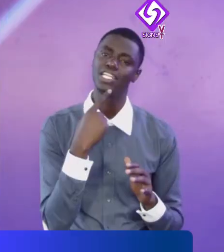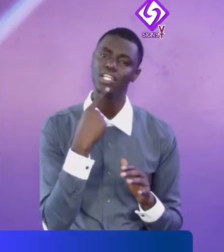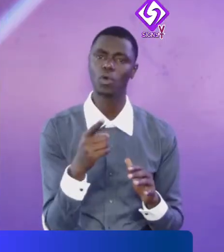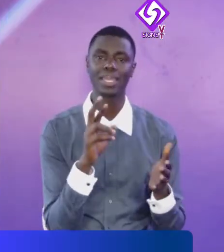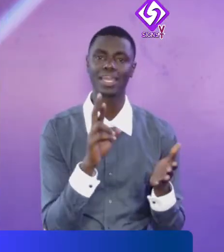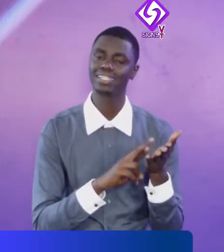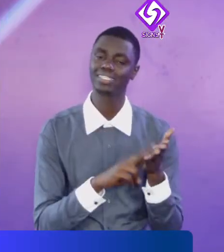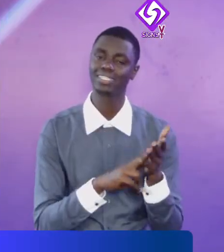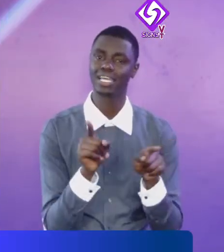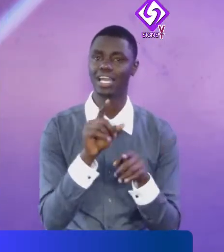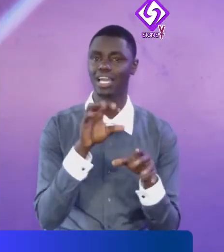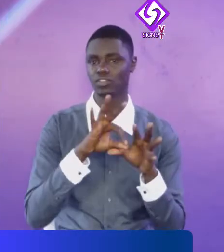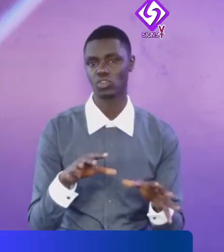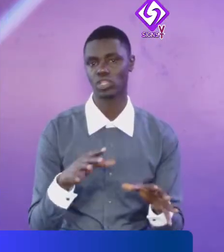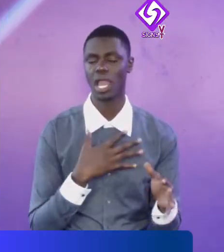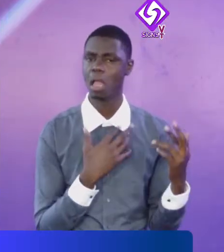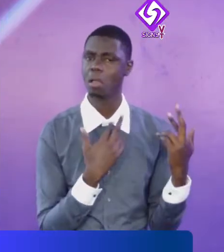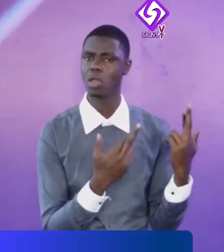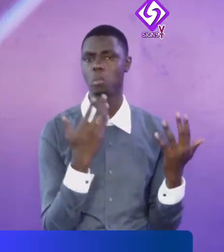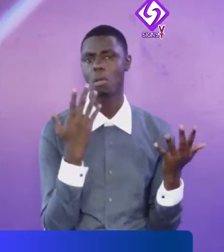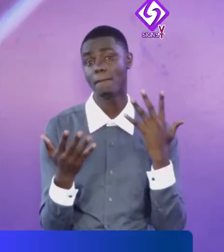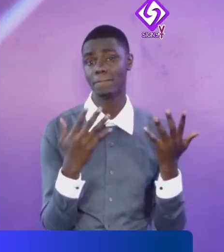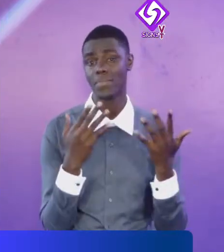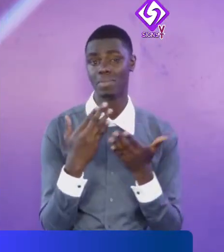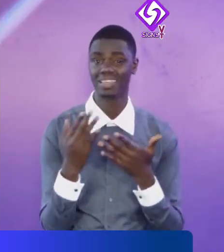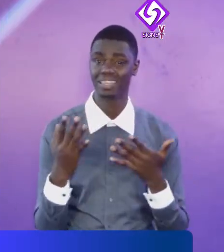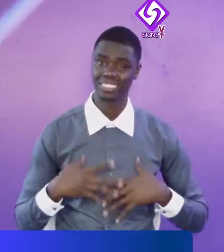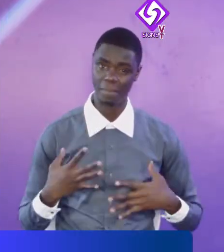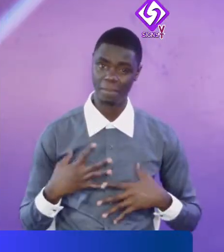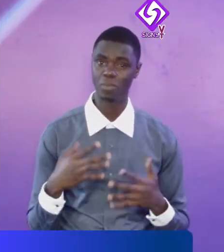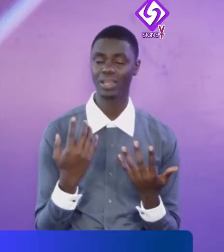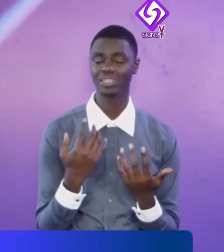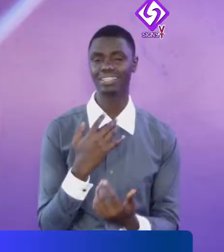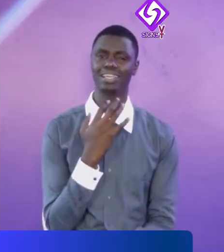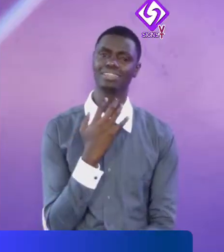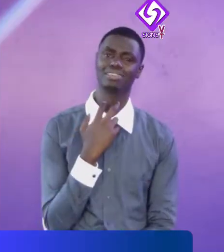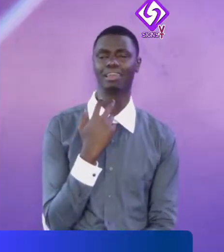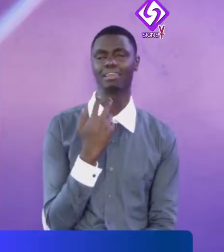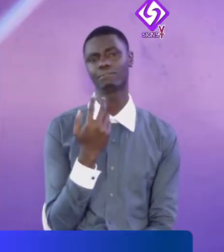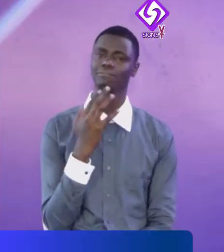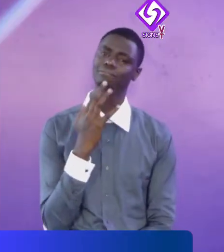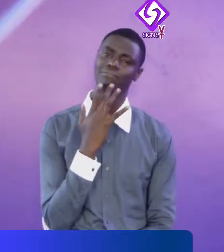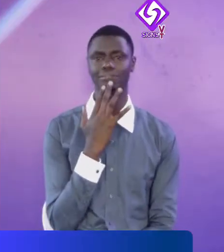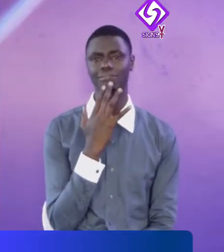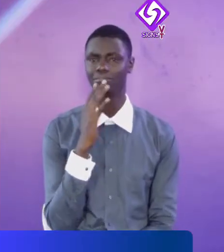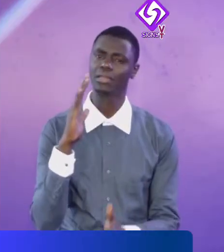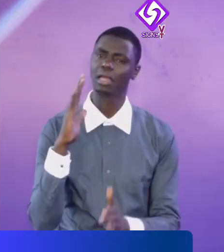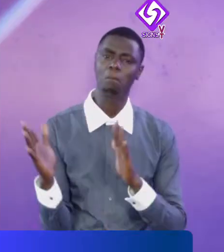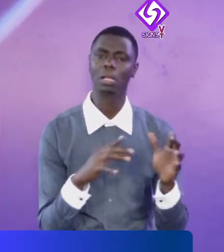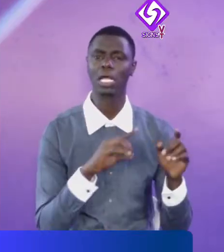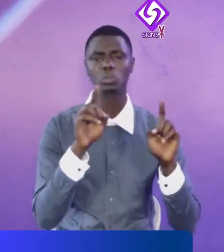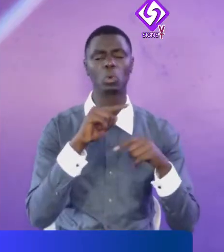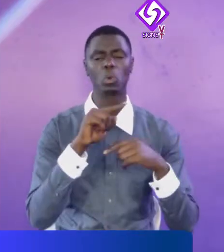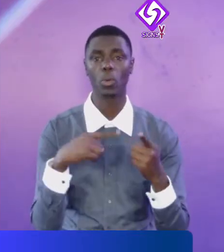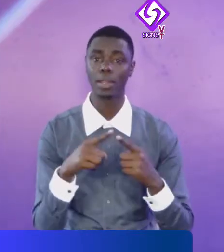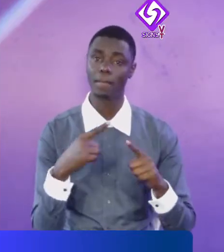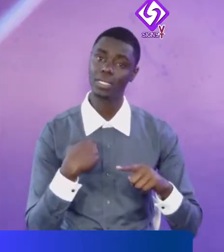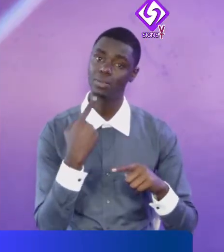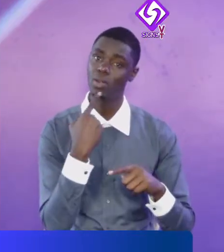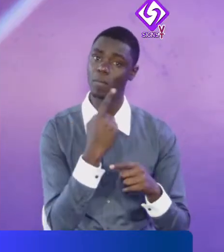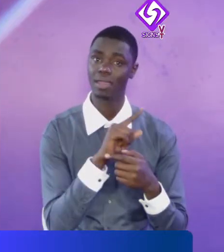my hope is that maybe some people are still just putting the house in order, planning when they will go. But I'm telling you Kenyans